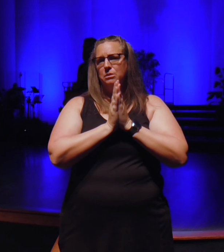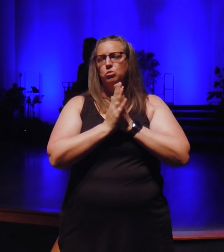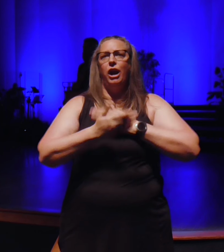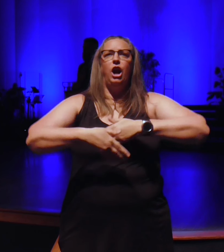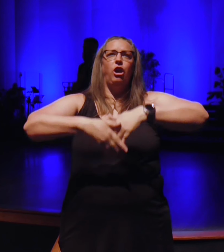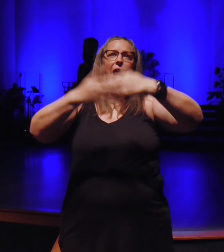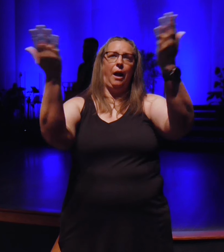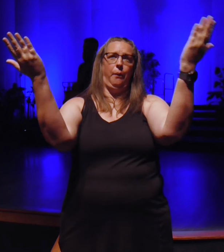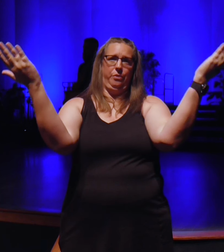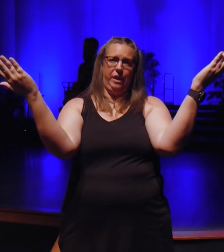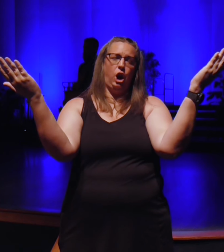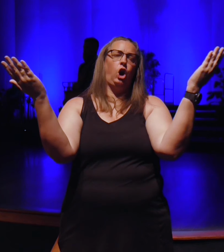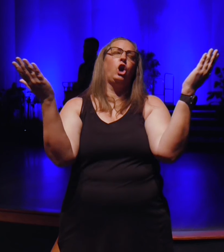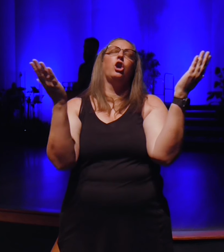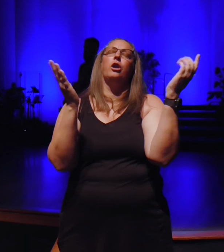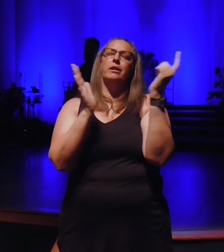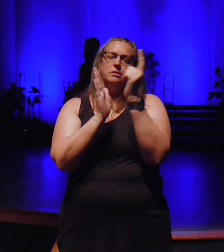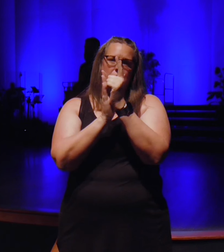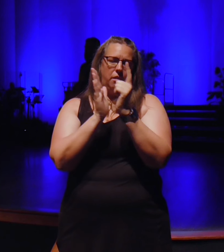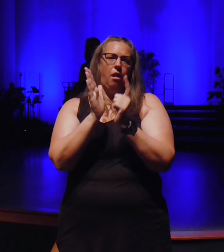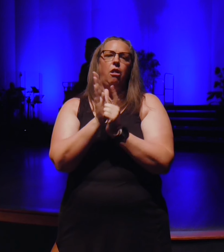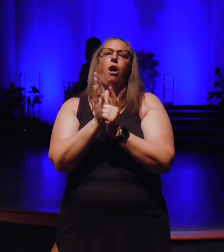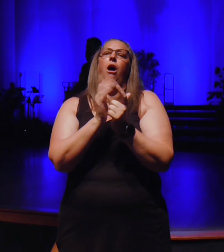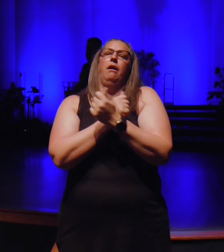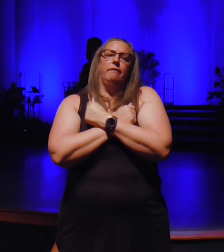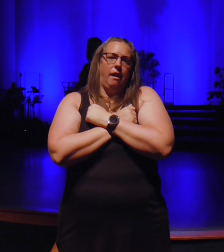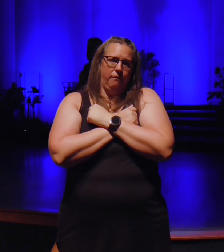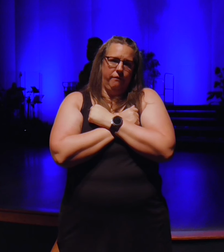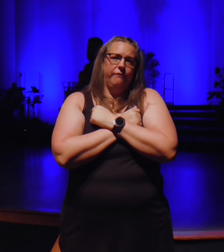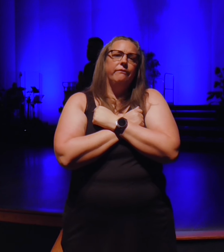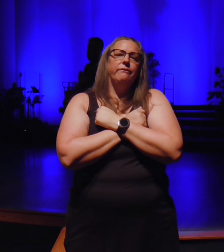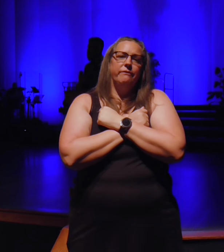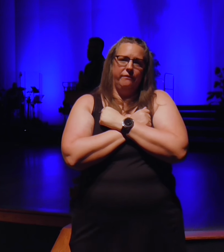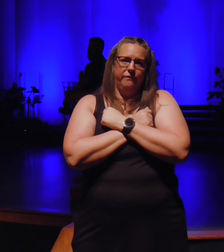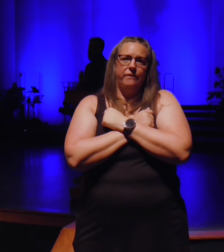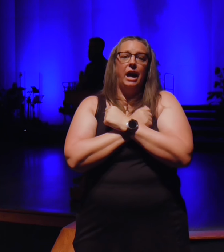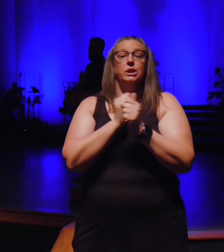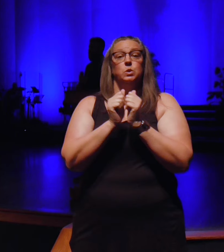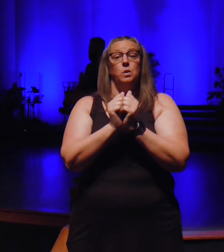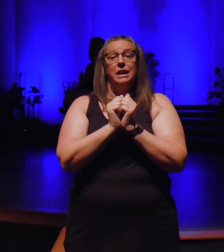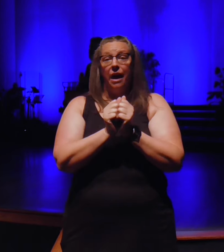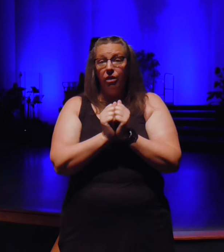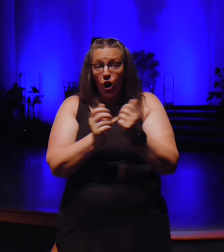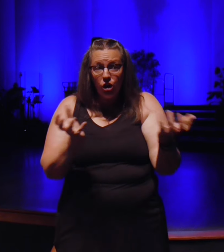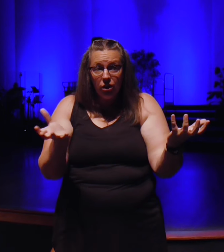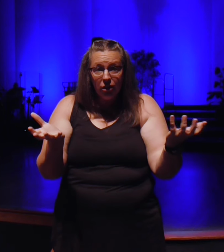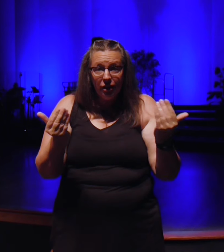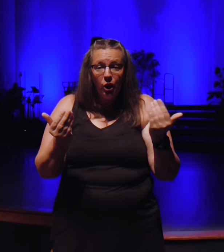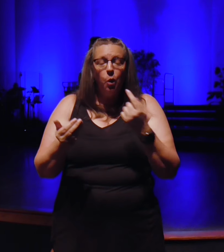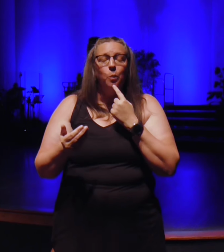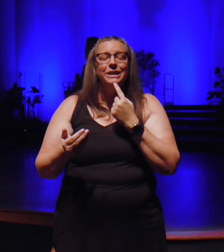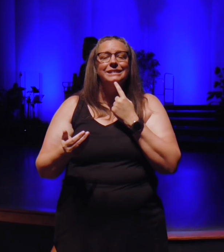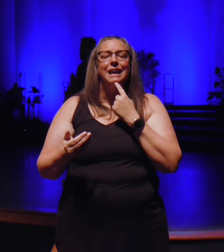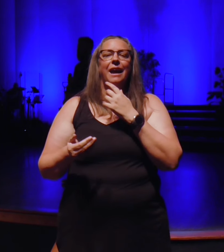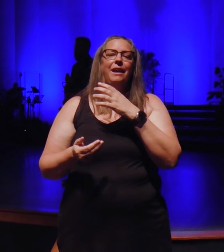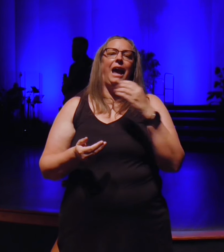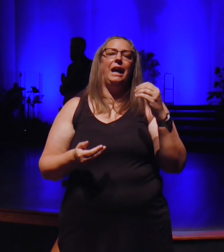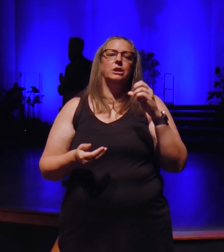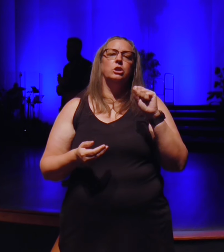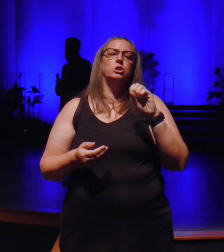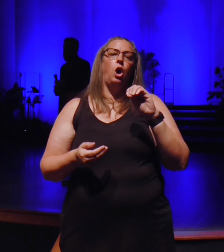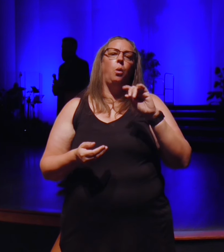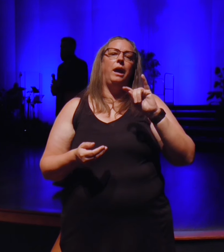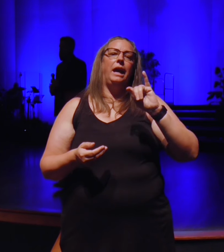that alchemy of love and law. And together we say, and so it is.